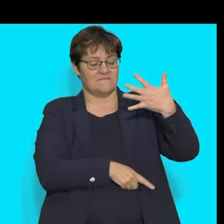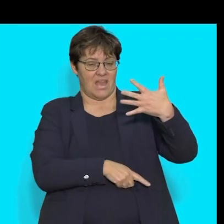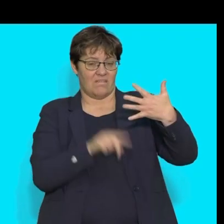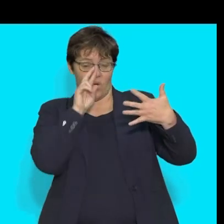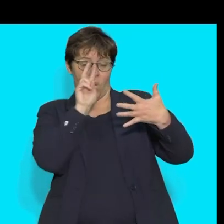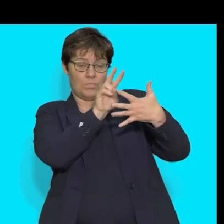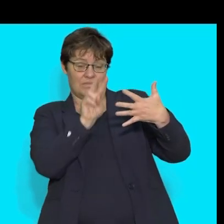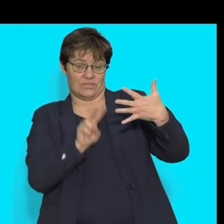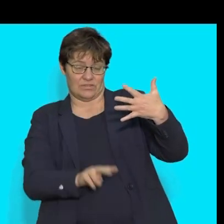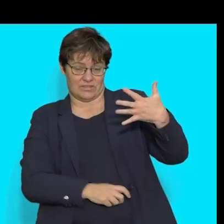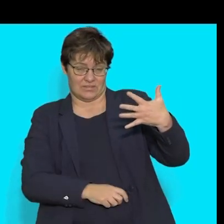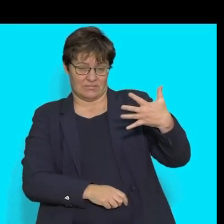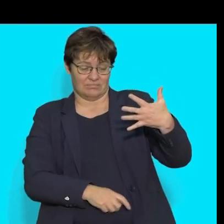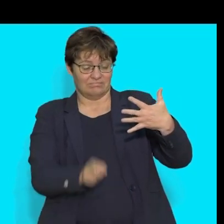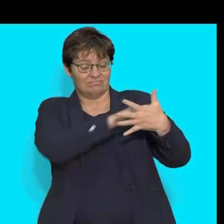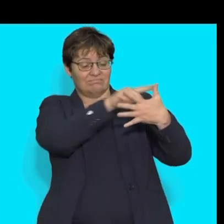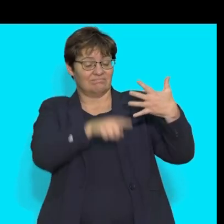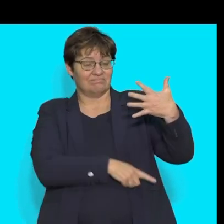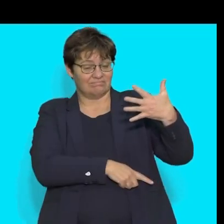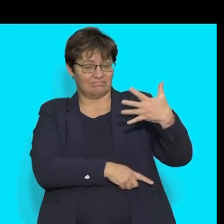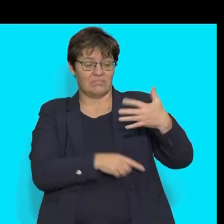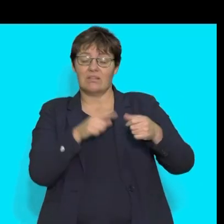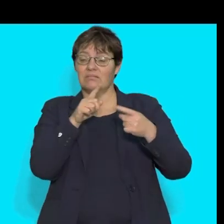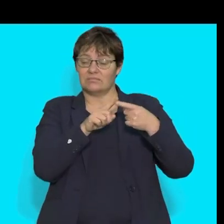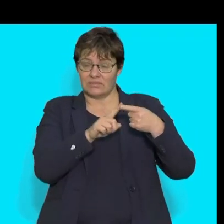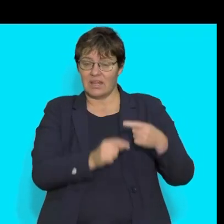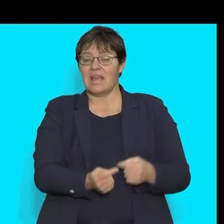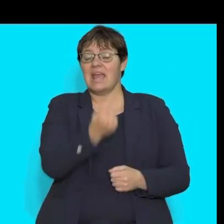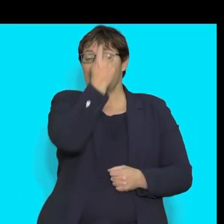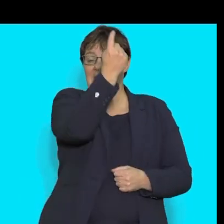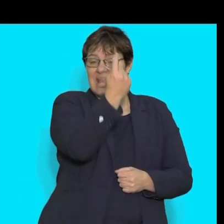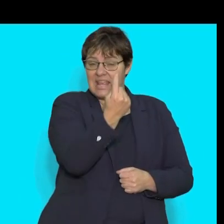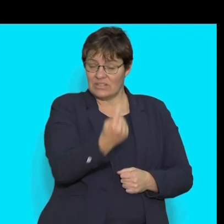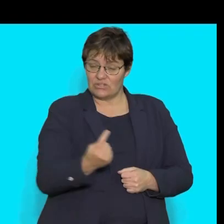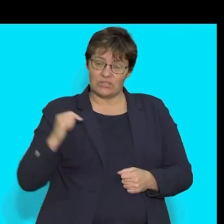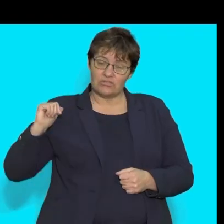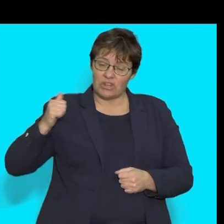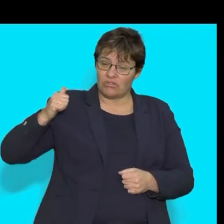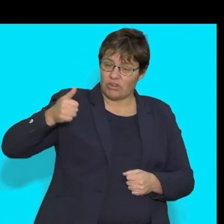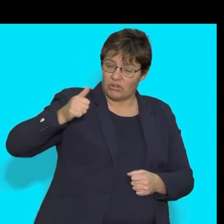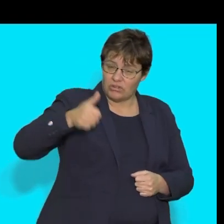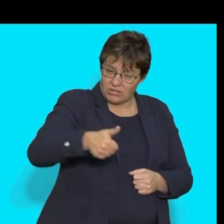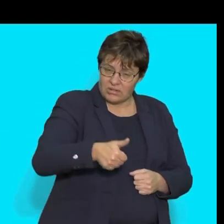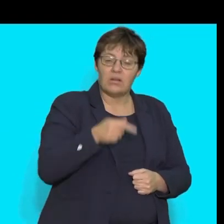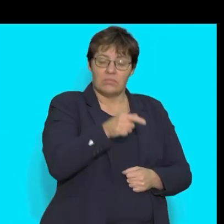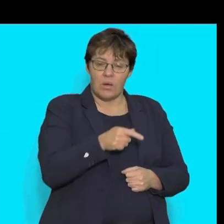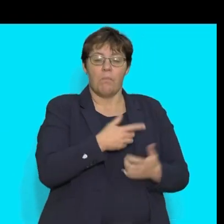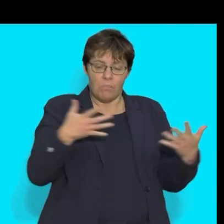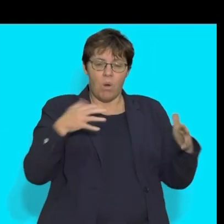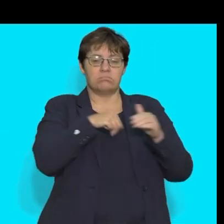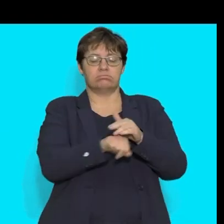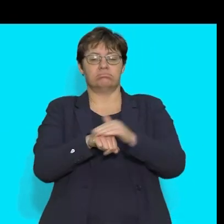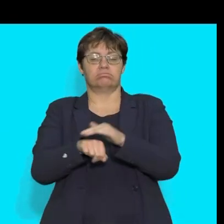5 key observations. Those key observations are that in each generation, populations produce